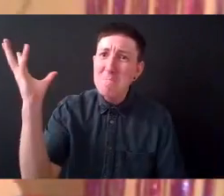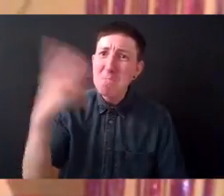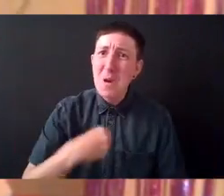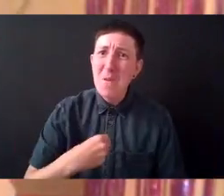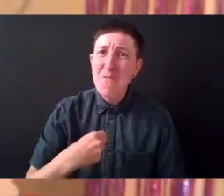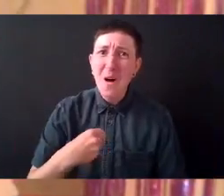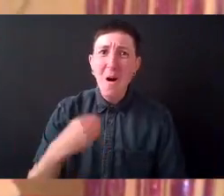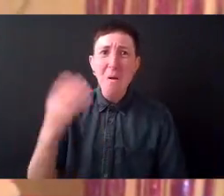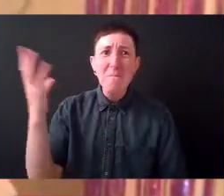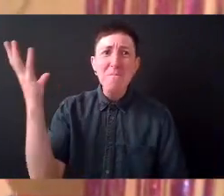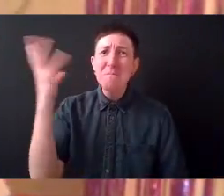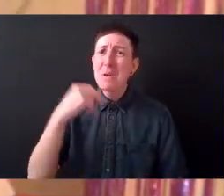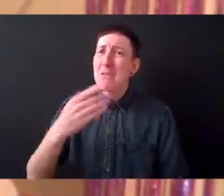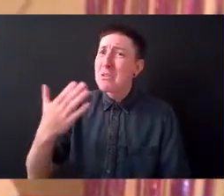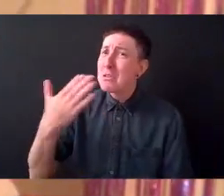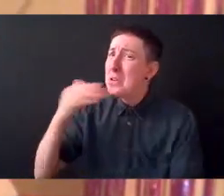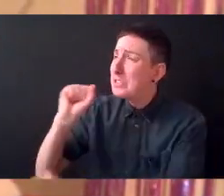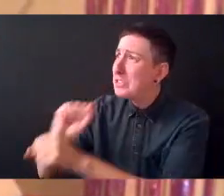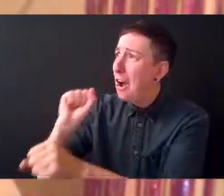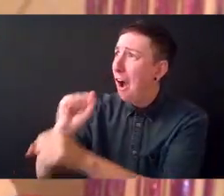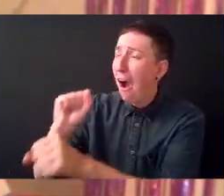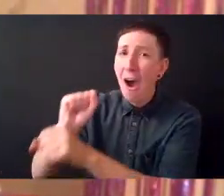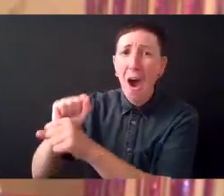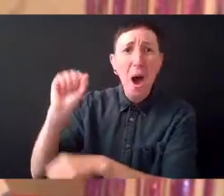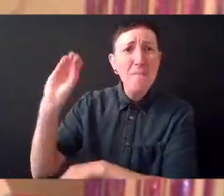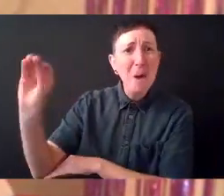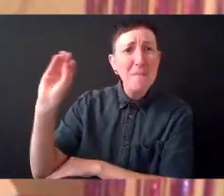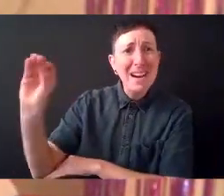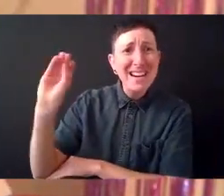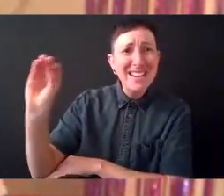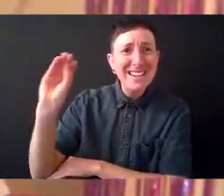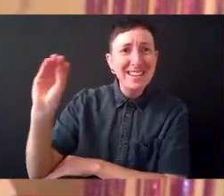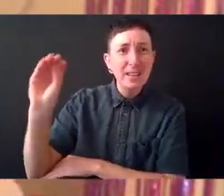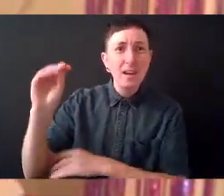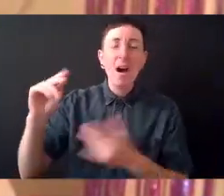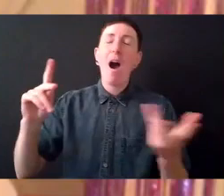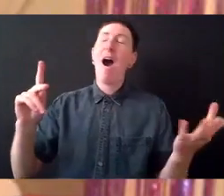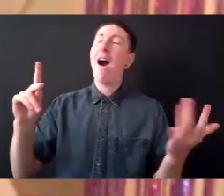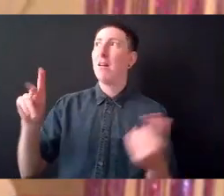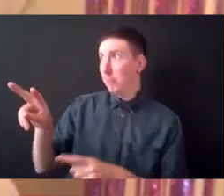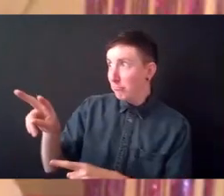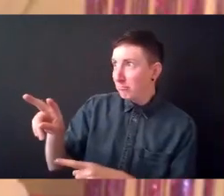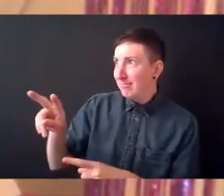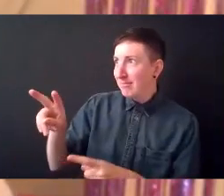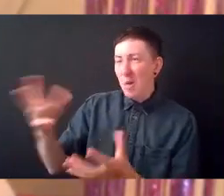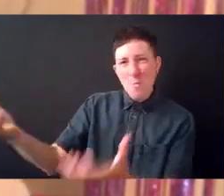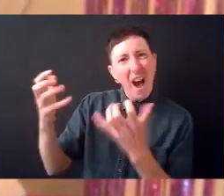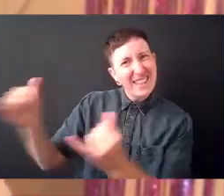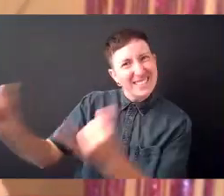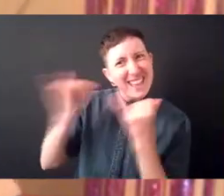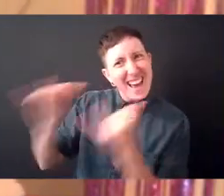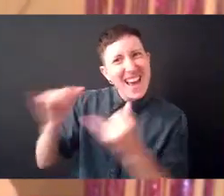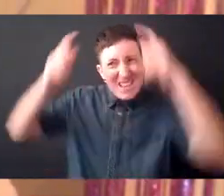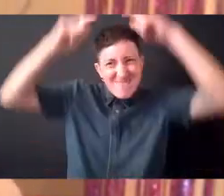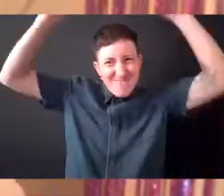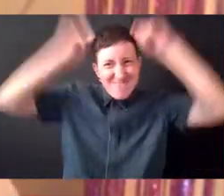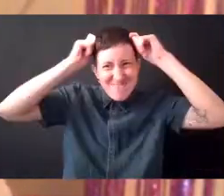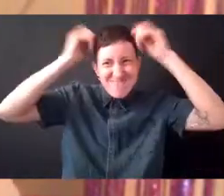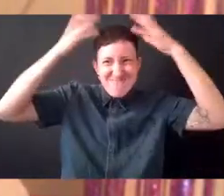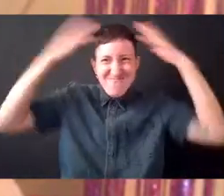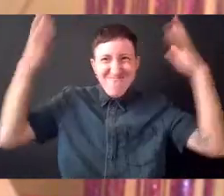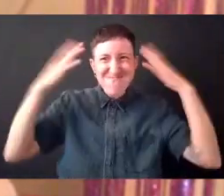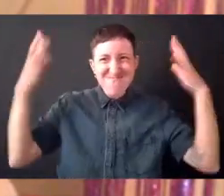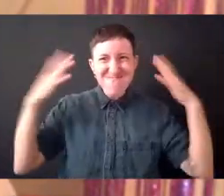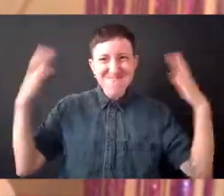So gorgeous. Frutilla, that was amazing. I was so inspired when I saw you performing that I decided that I'd make my